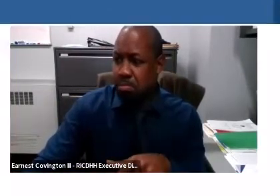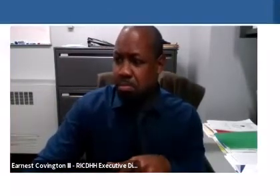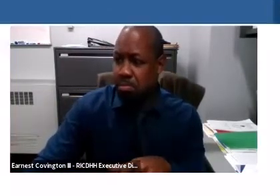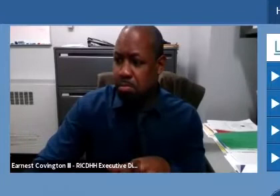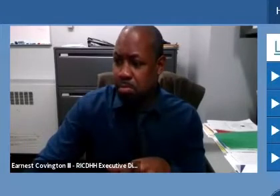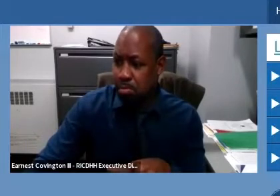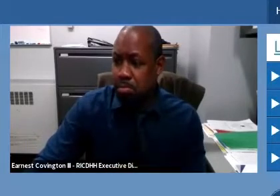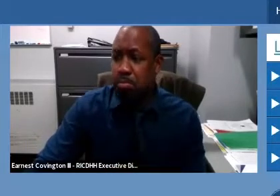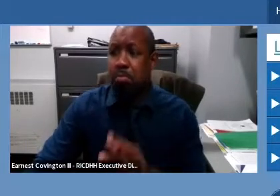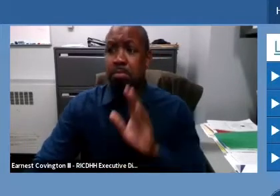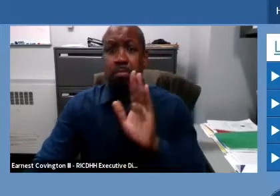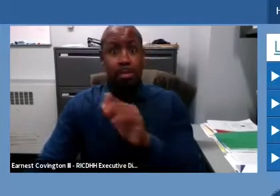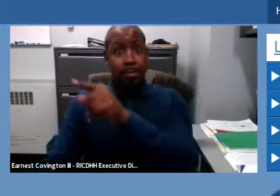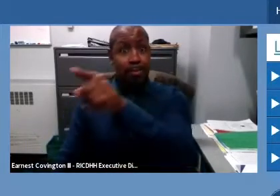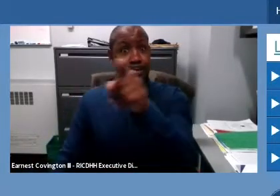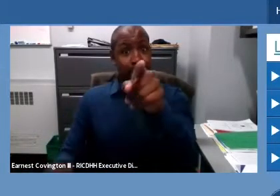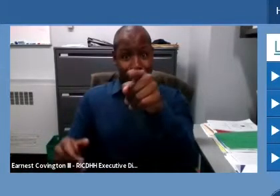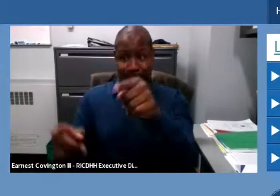right here.